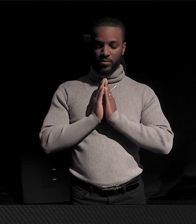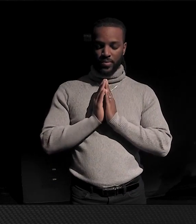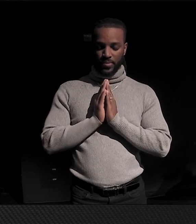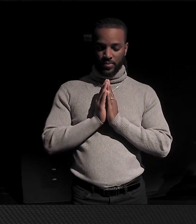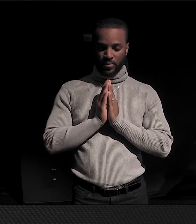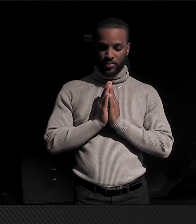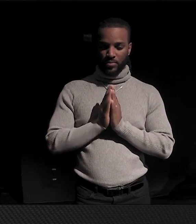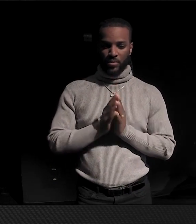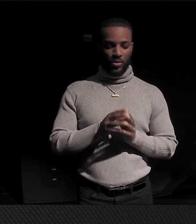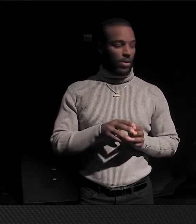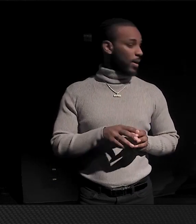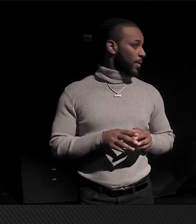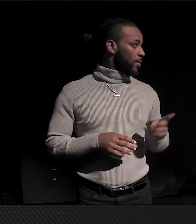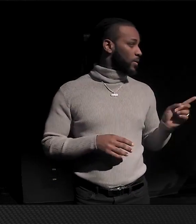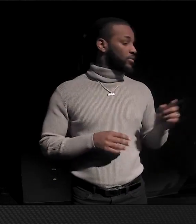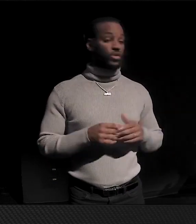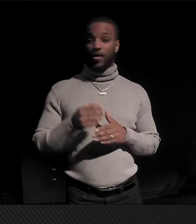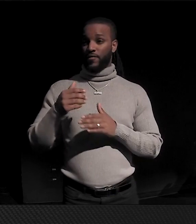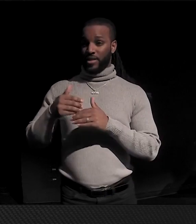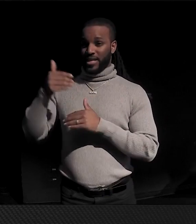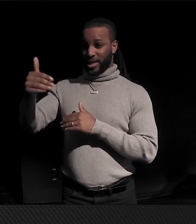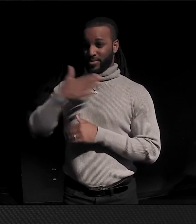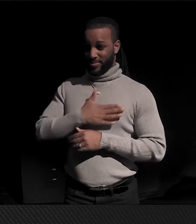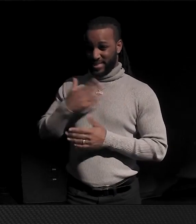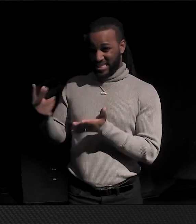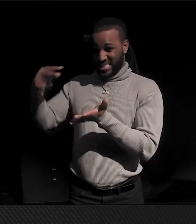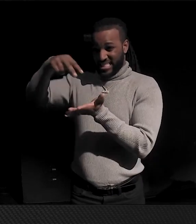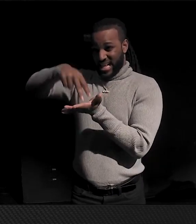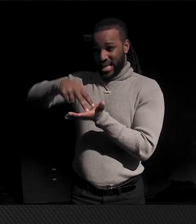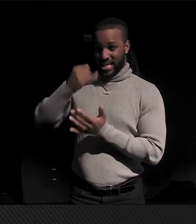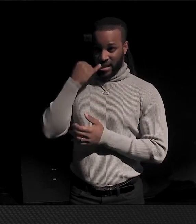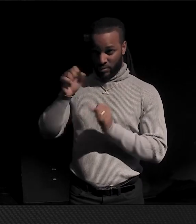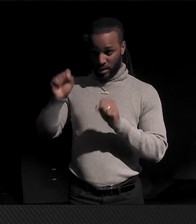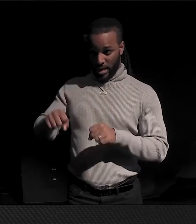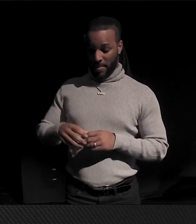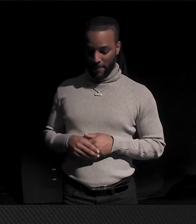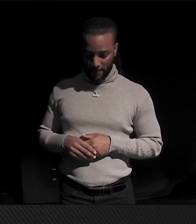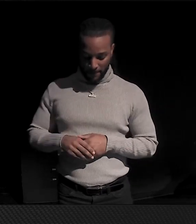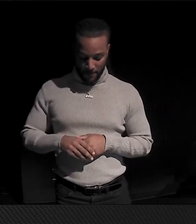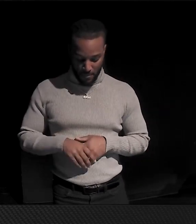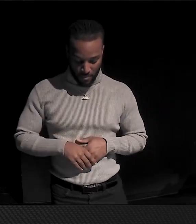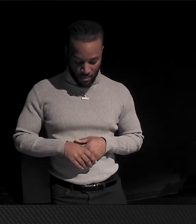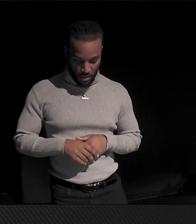For this next portion, I'm going to invite us to stand if you can.